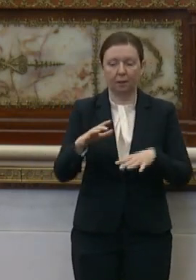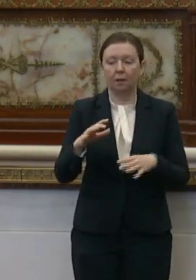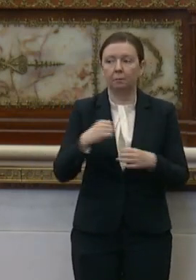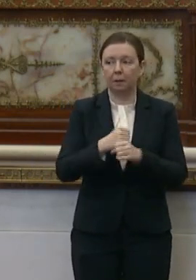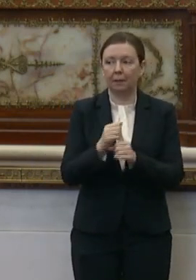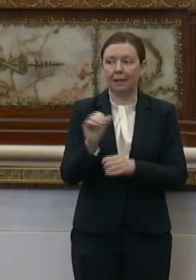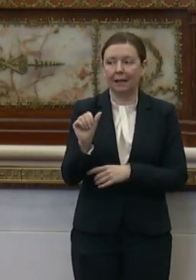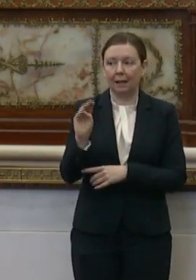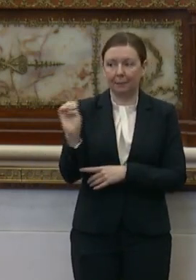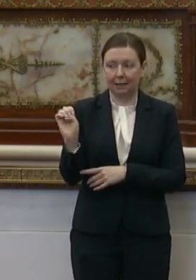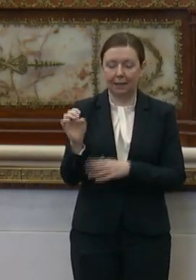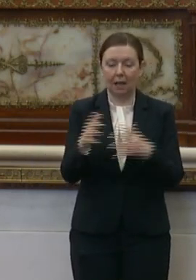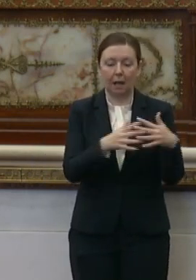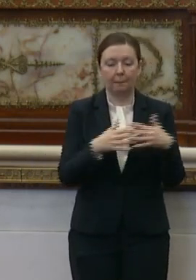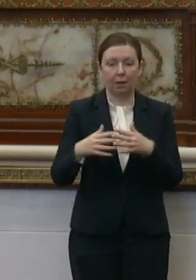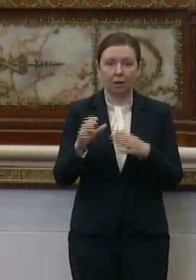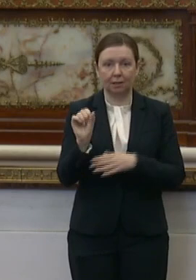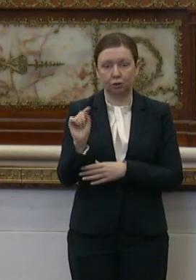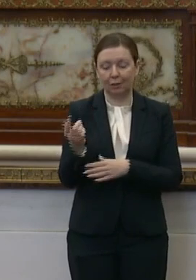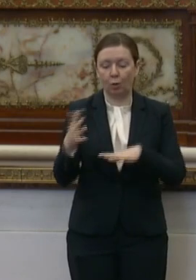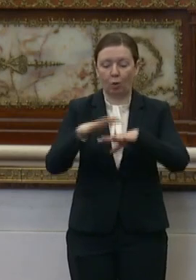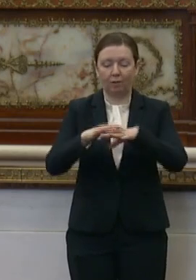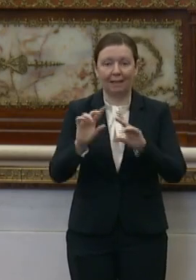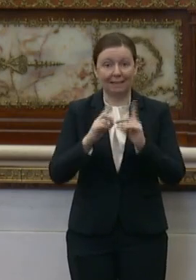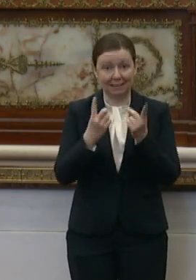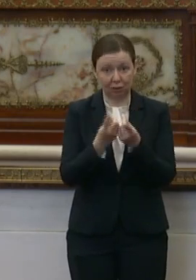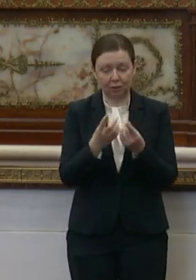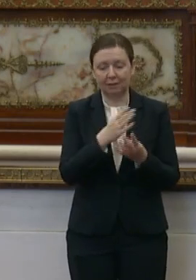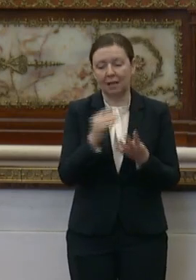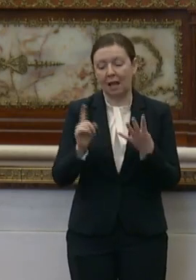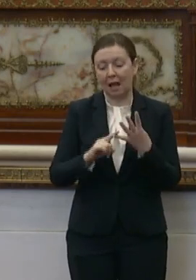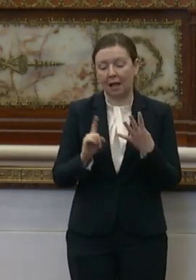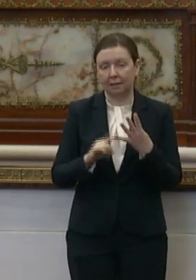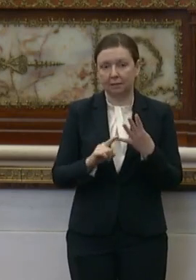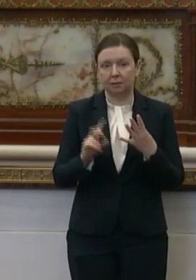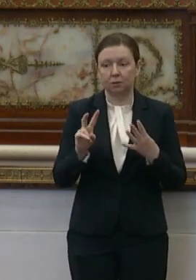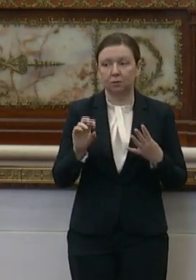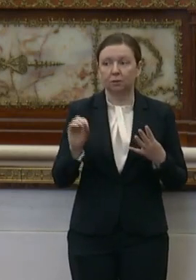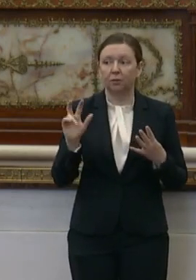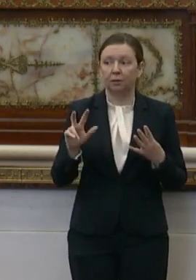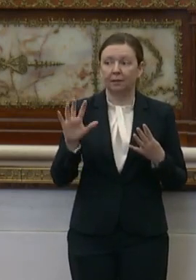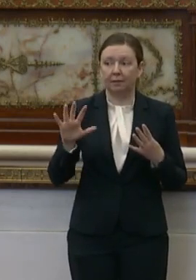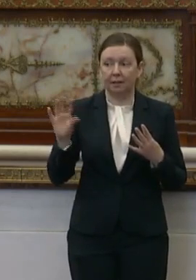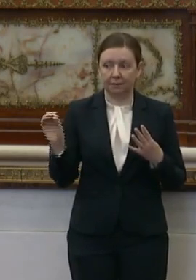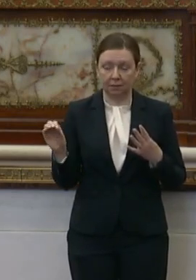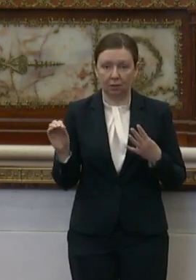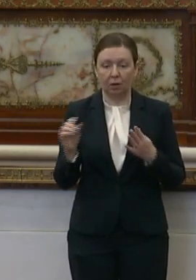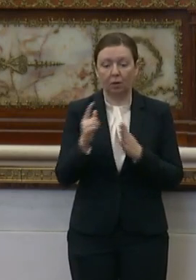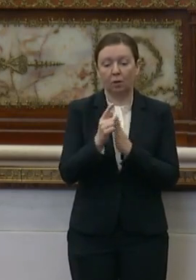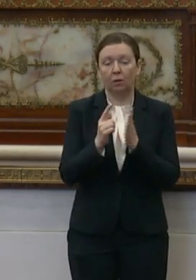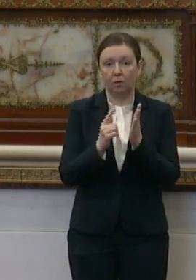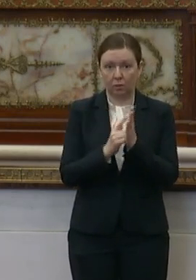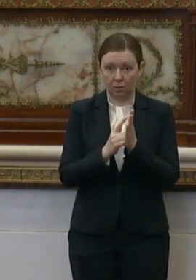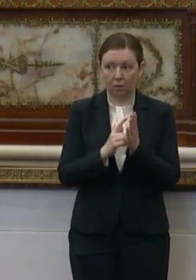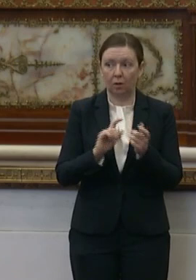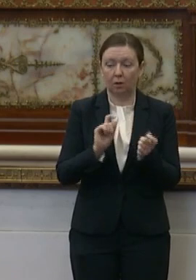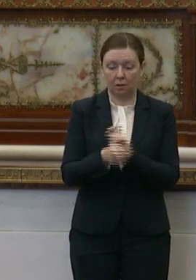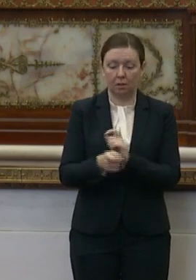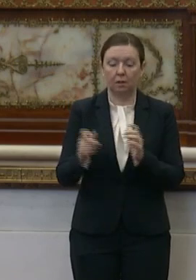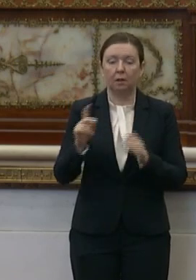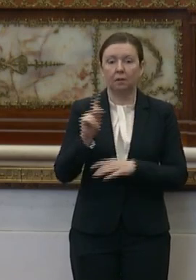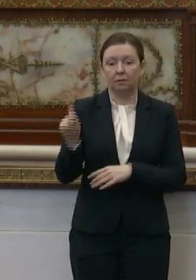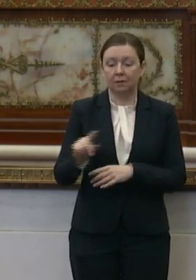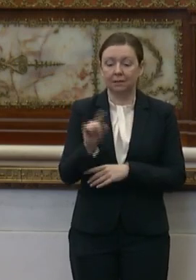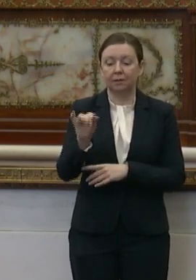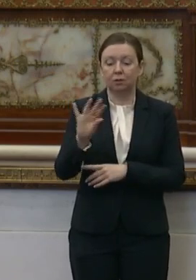the AME American Street Overlay District. And Bill Number 200350, entitled An Ordinance Amending the Philadelphia